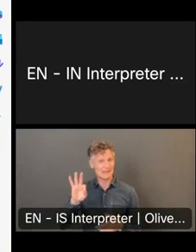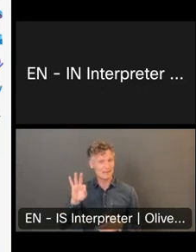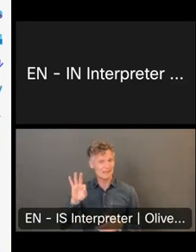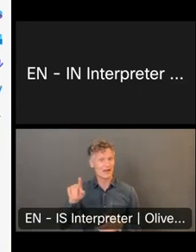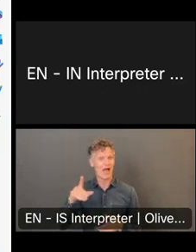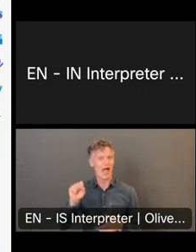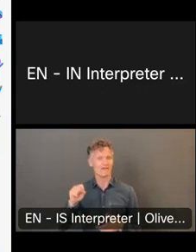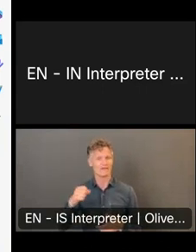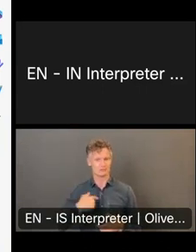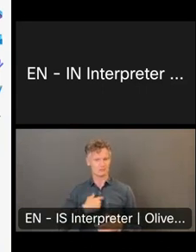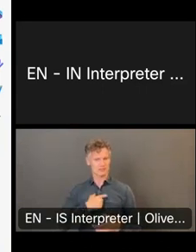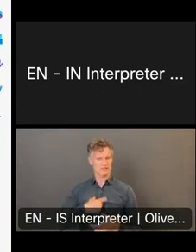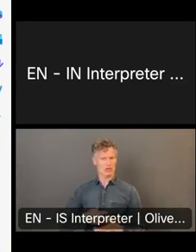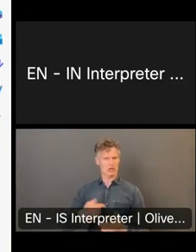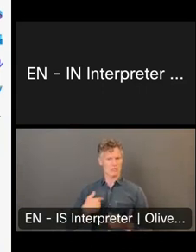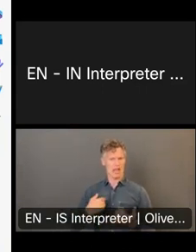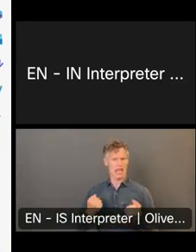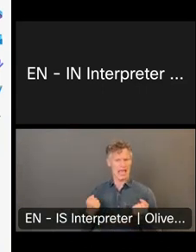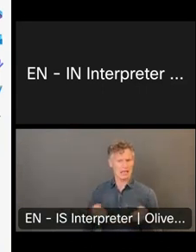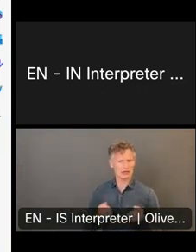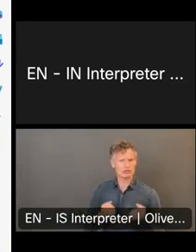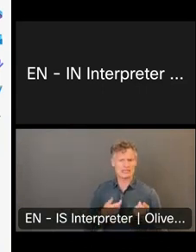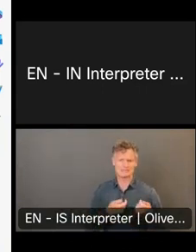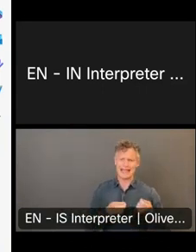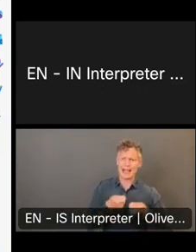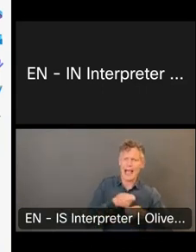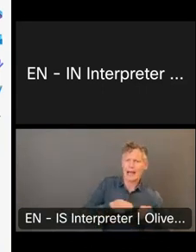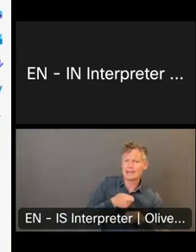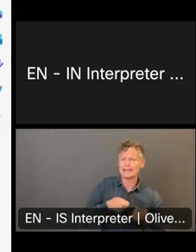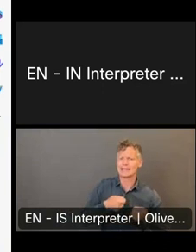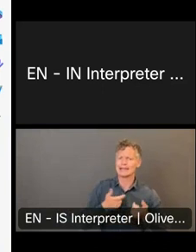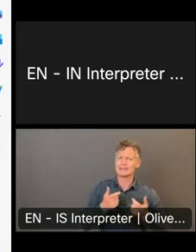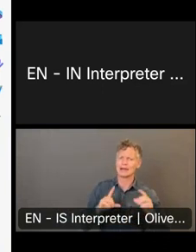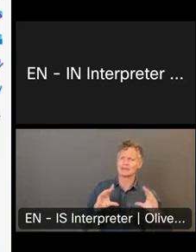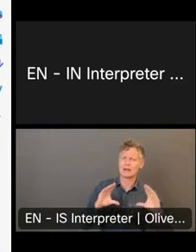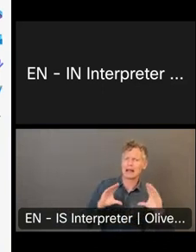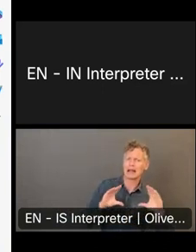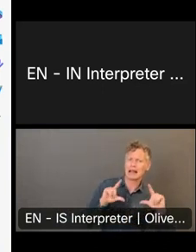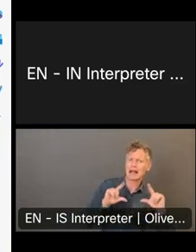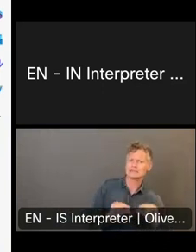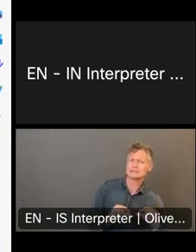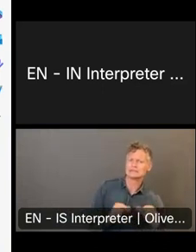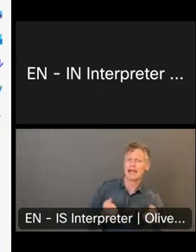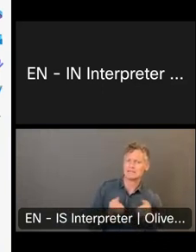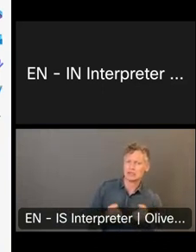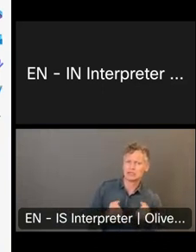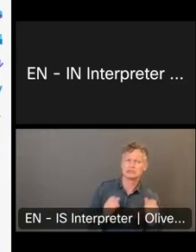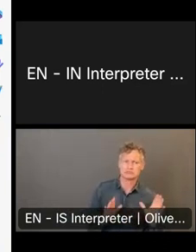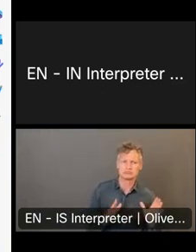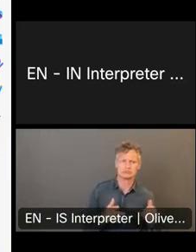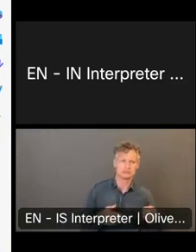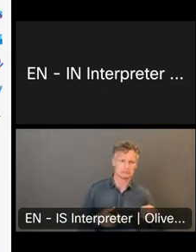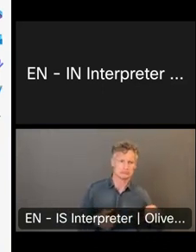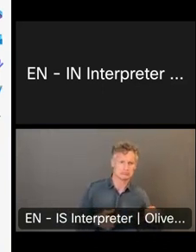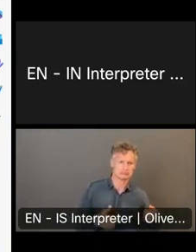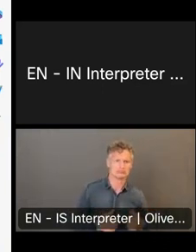message. Here's economy or force of diversification, places a lower bound on its content. Mathieu picked